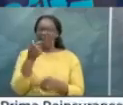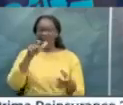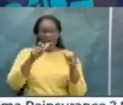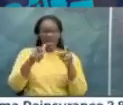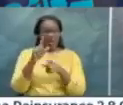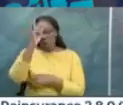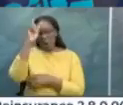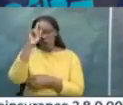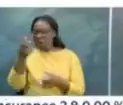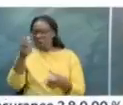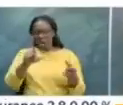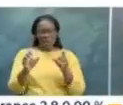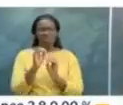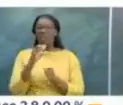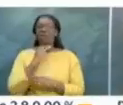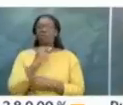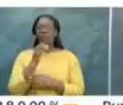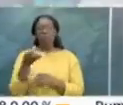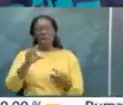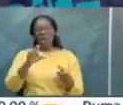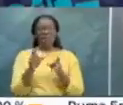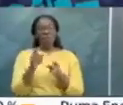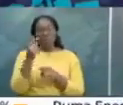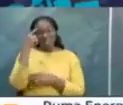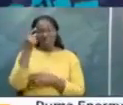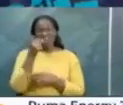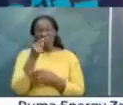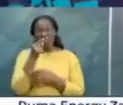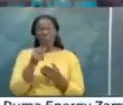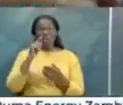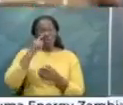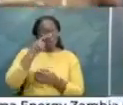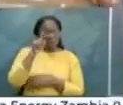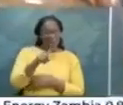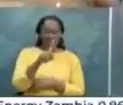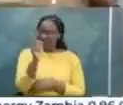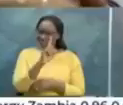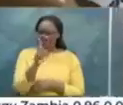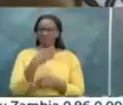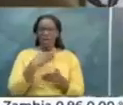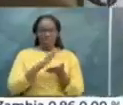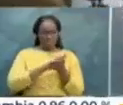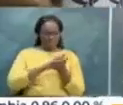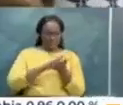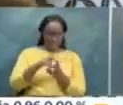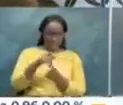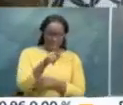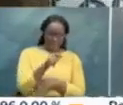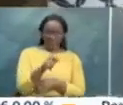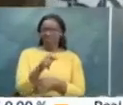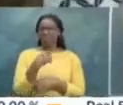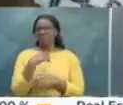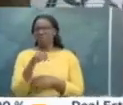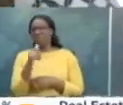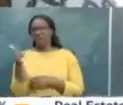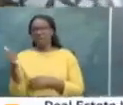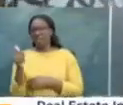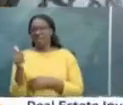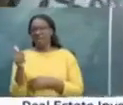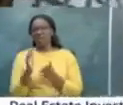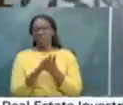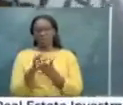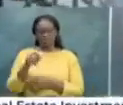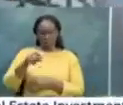And who said peanut butter has to be boring? We have several types of peanut butter. The plain peanut butter, peanut butter with sesame seeds,